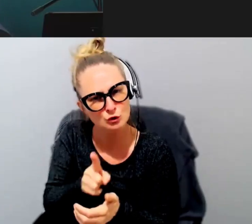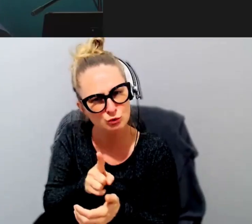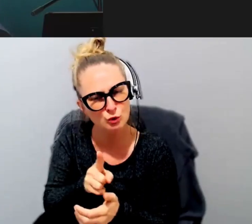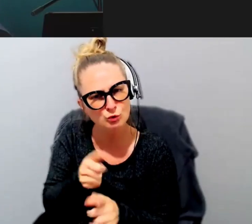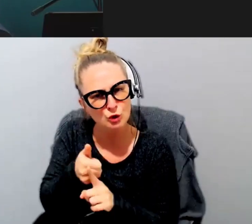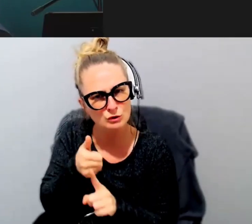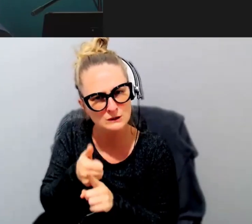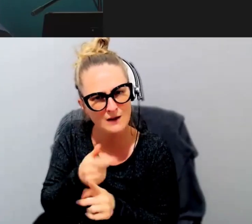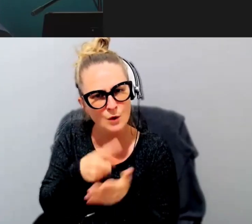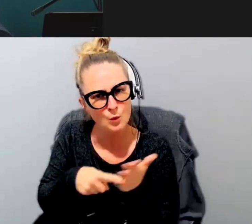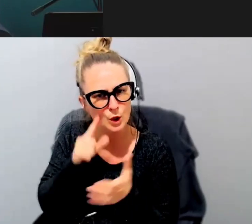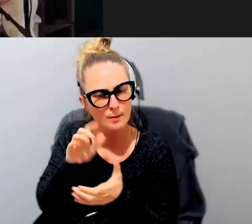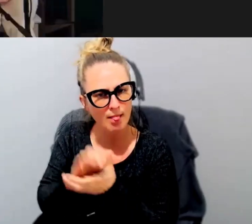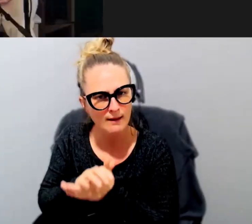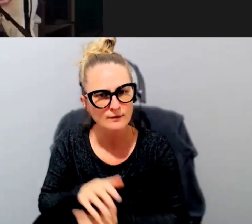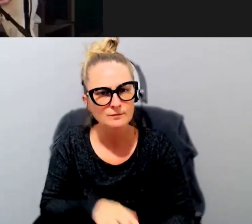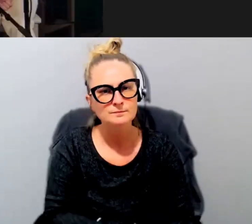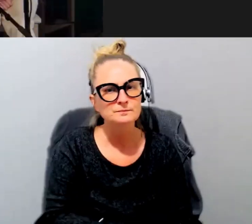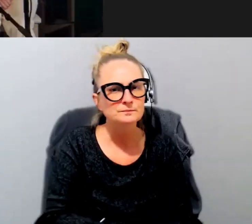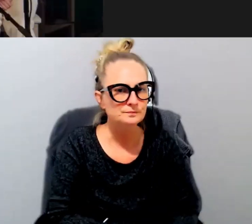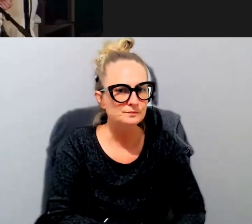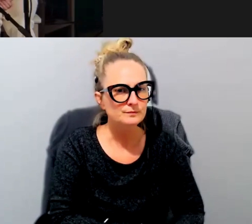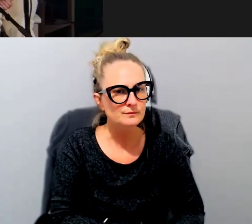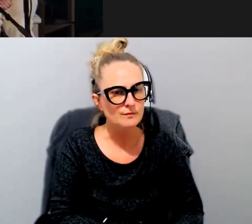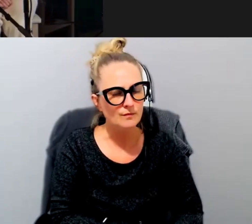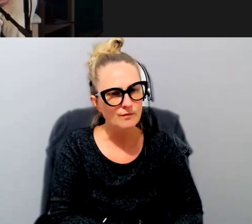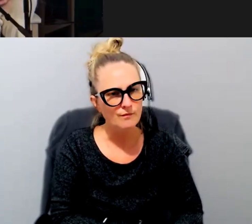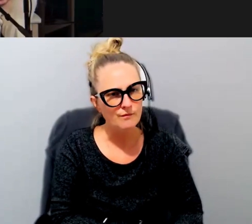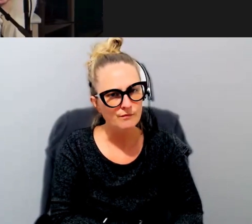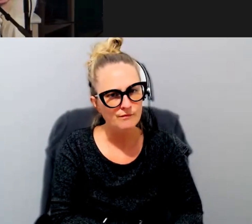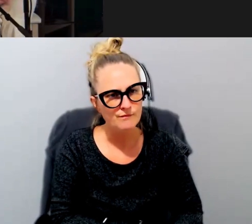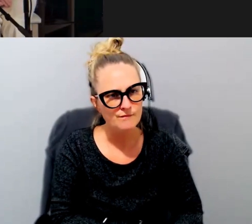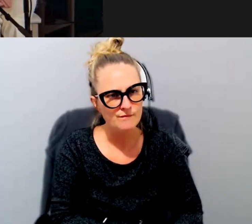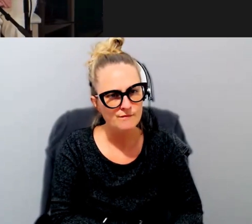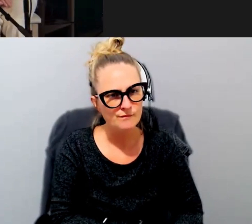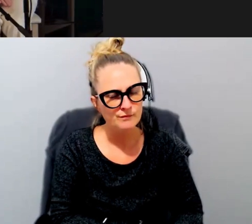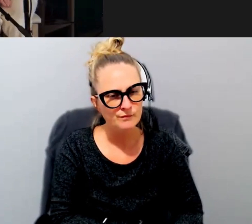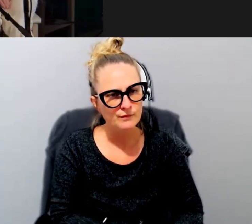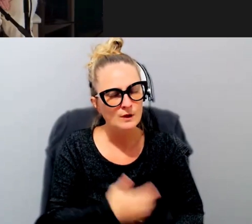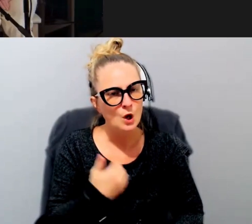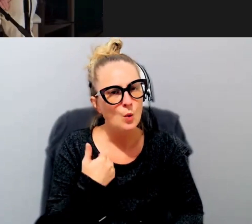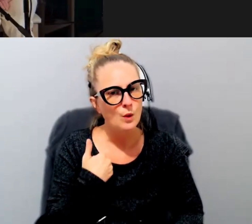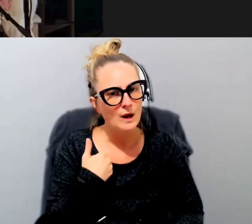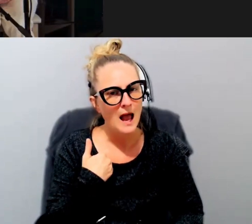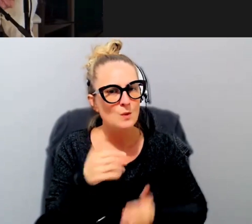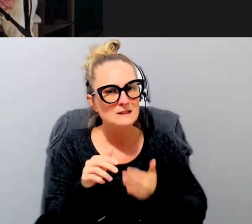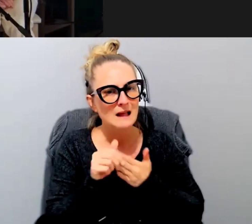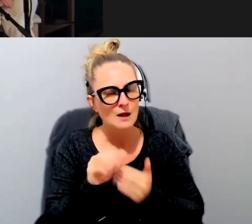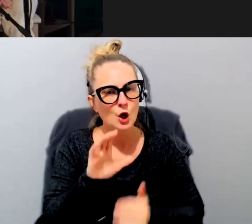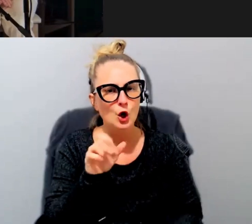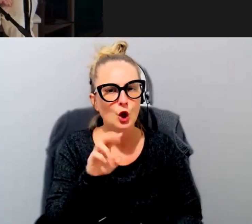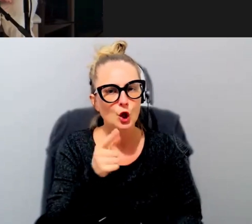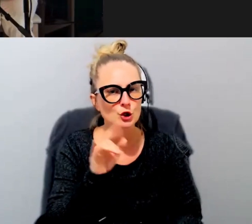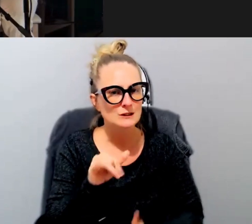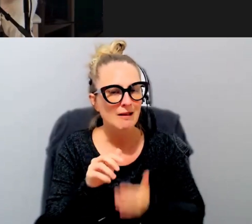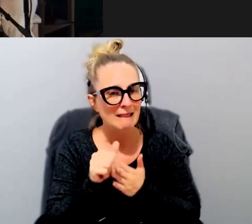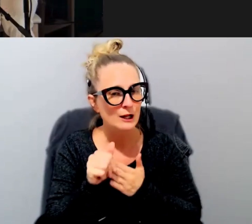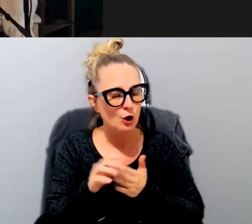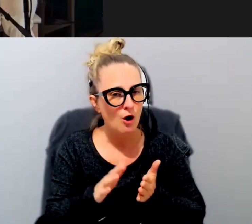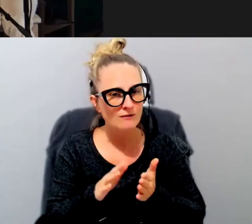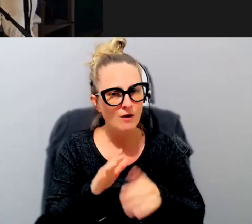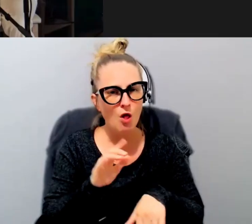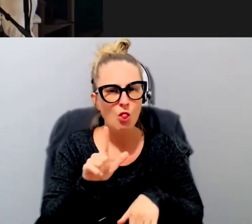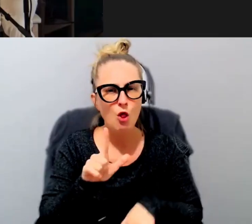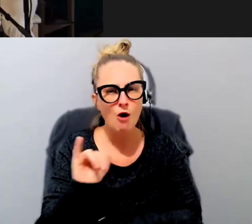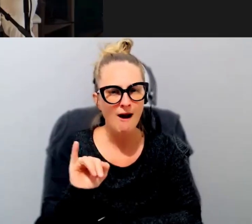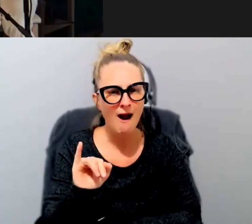from Sherwin Wine, and I remember him well. When I was clergy leader at the Long Island Society, he came and one of the I guess